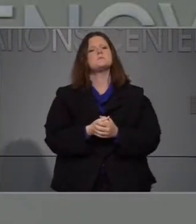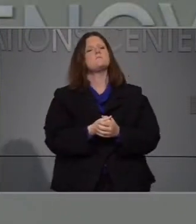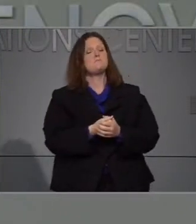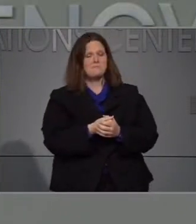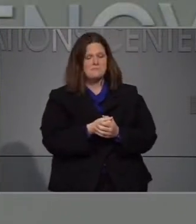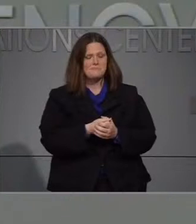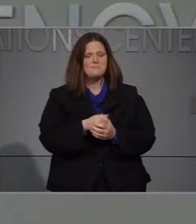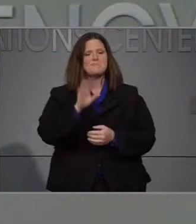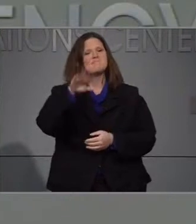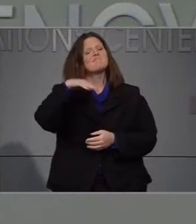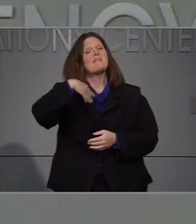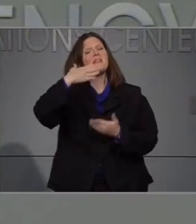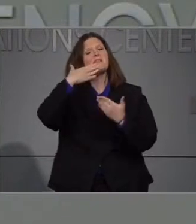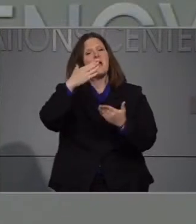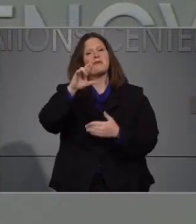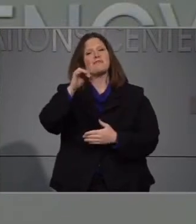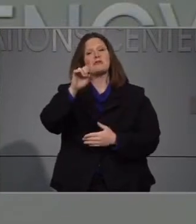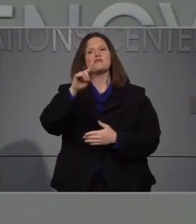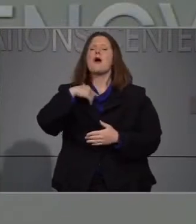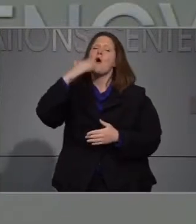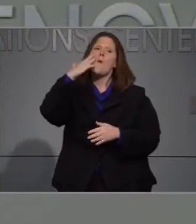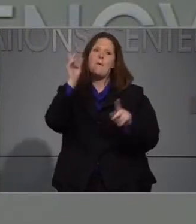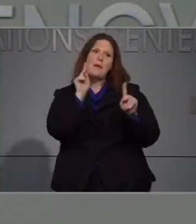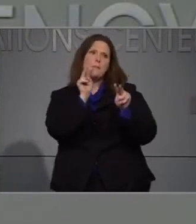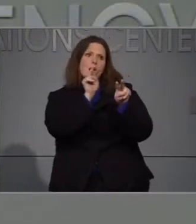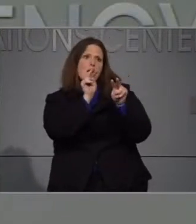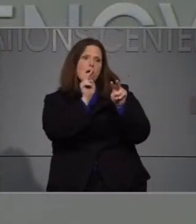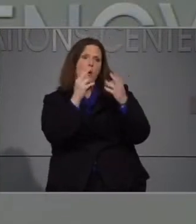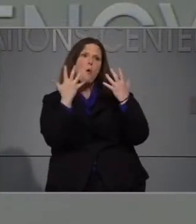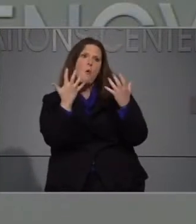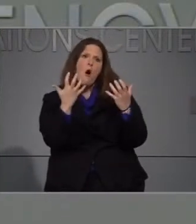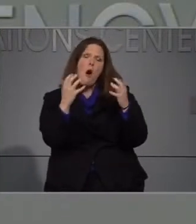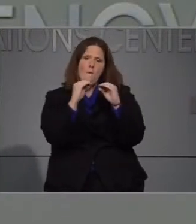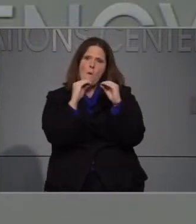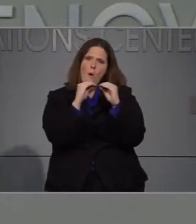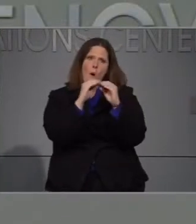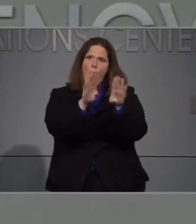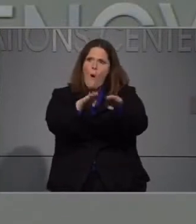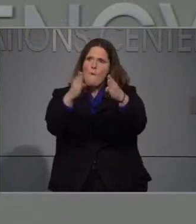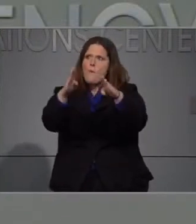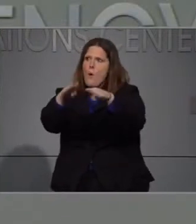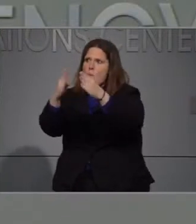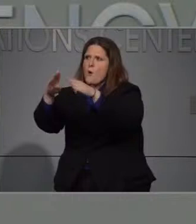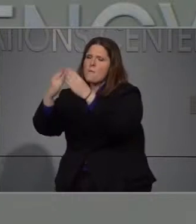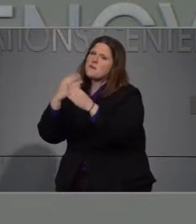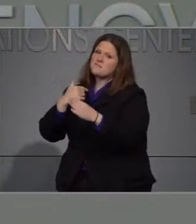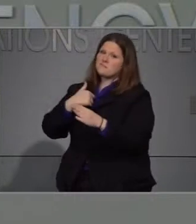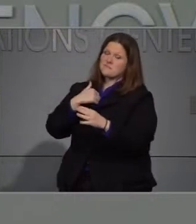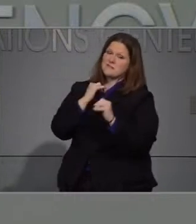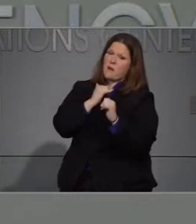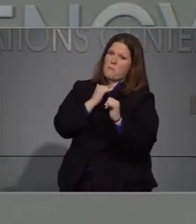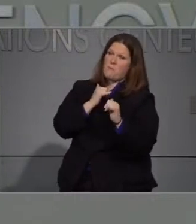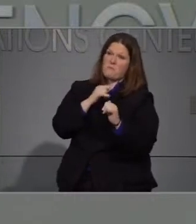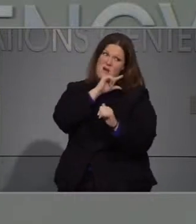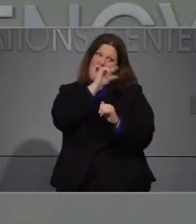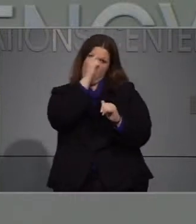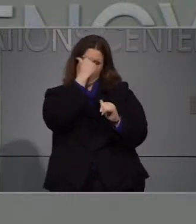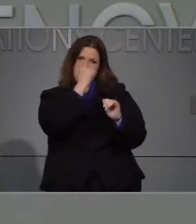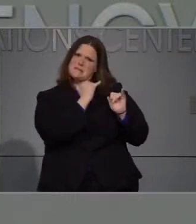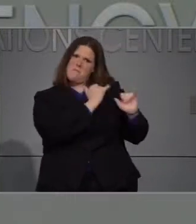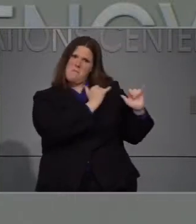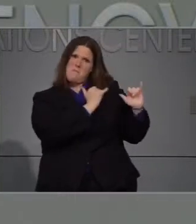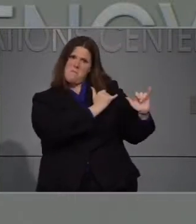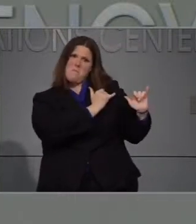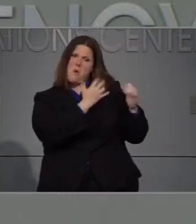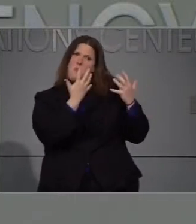are eager to continue to make progress on easing restrictions. I'm eager to do that. I know the governor is eager to do that. But we need to make